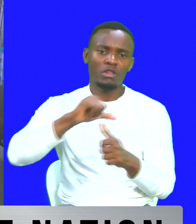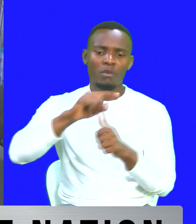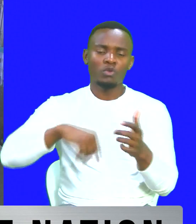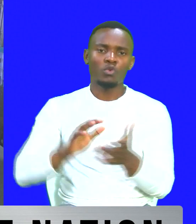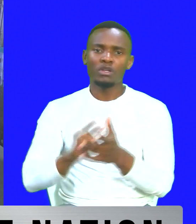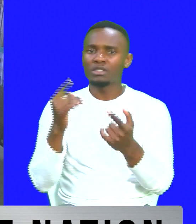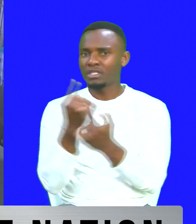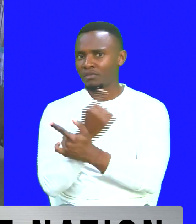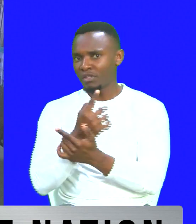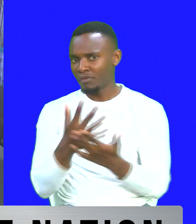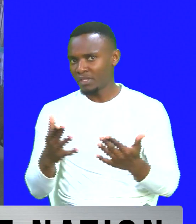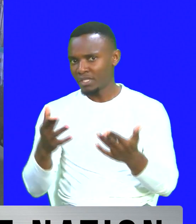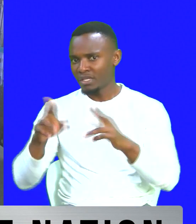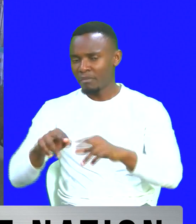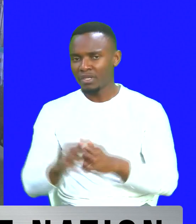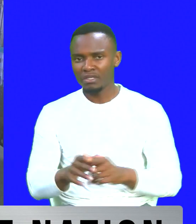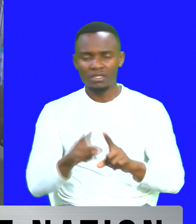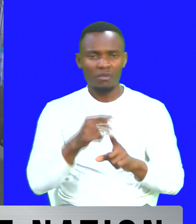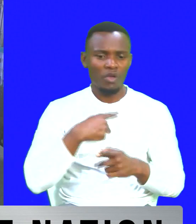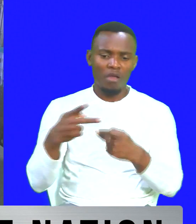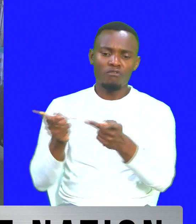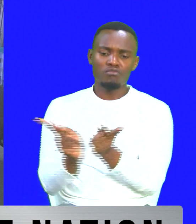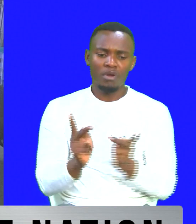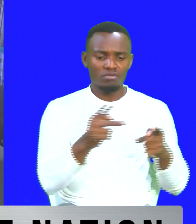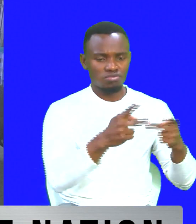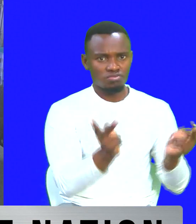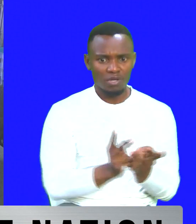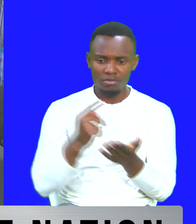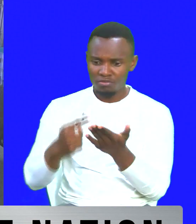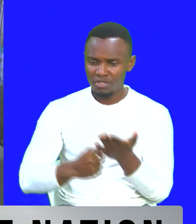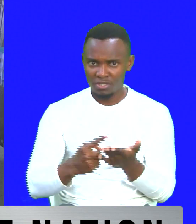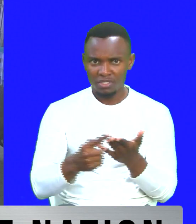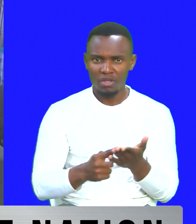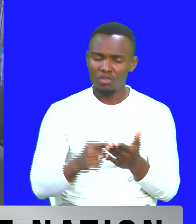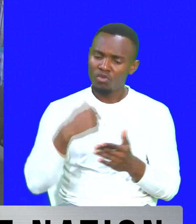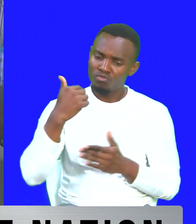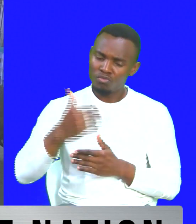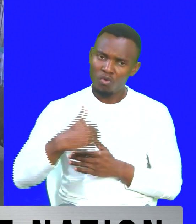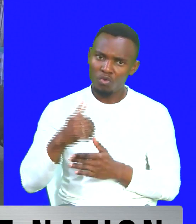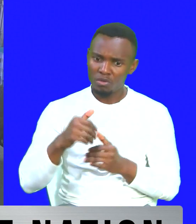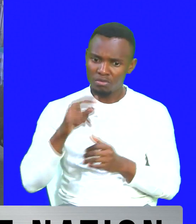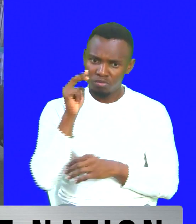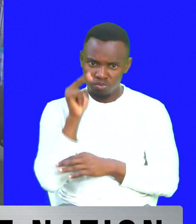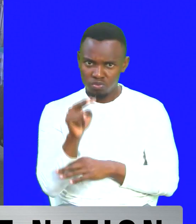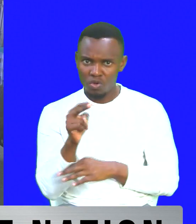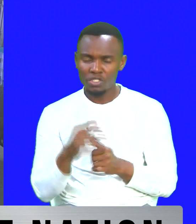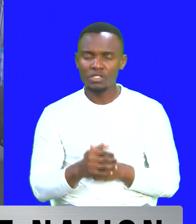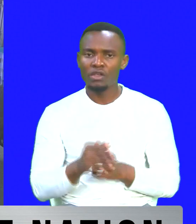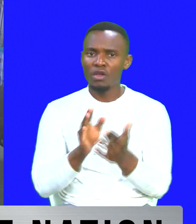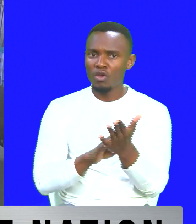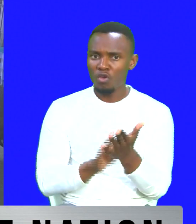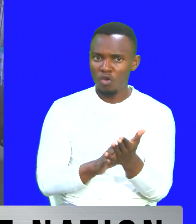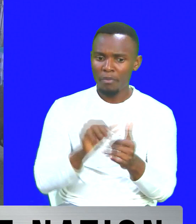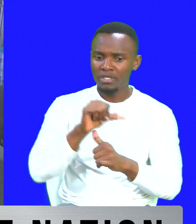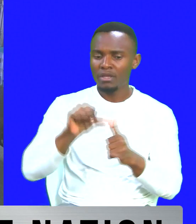in the country. The bipartisan talks, never let your eyes out of the ball. Give us your comments